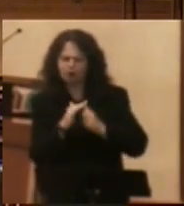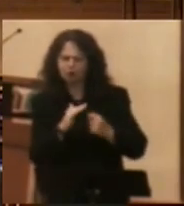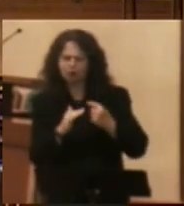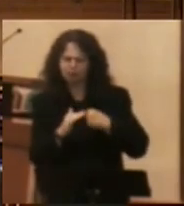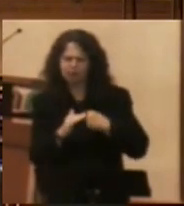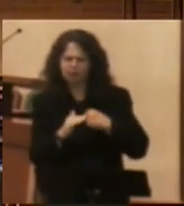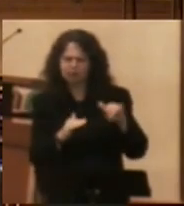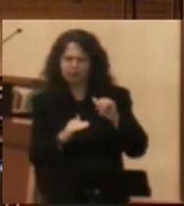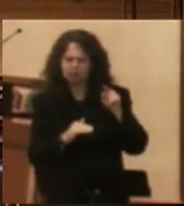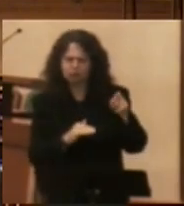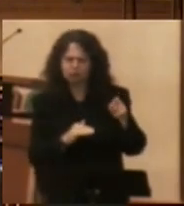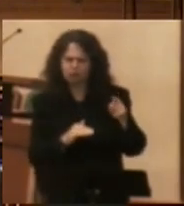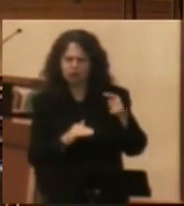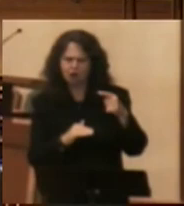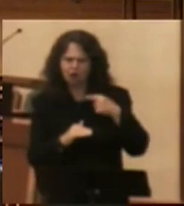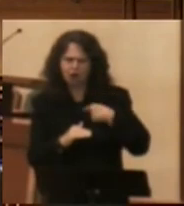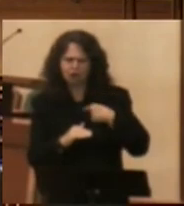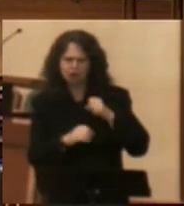conquer the world."